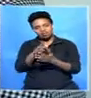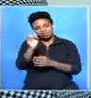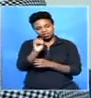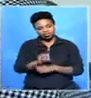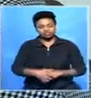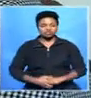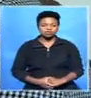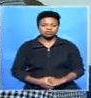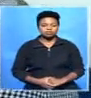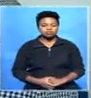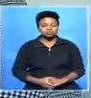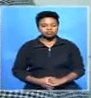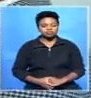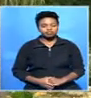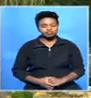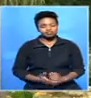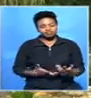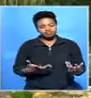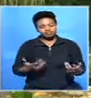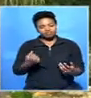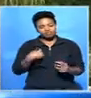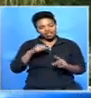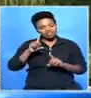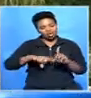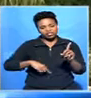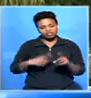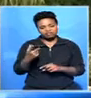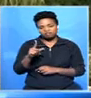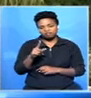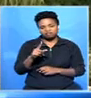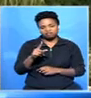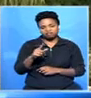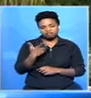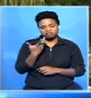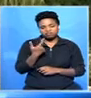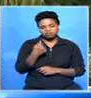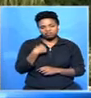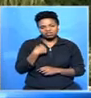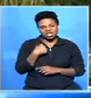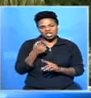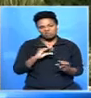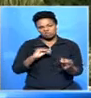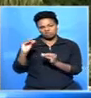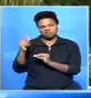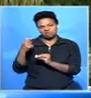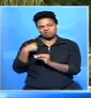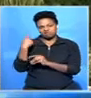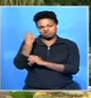The reality is I've lost. Physically, I'll move to my house in the village.